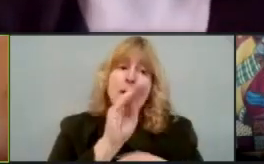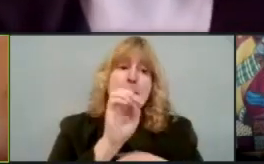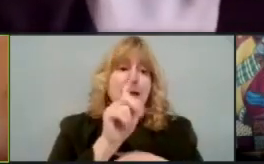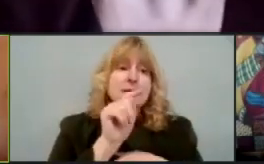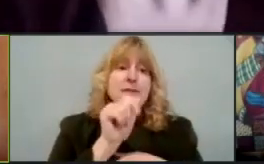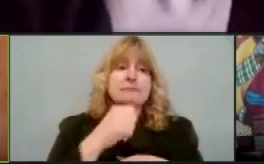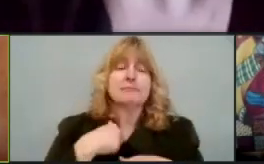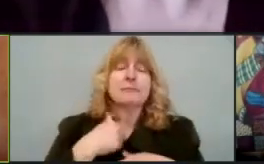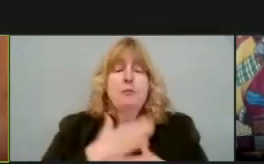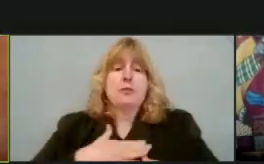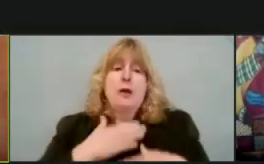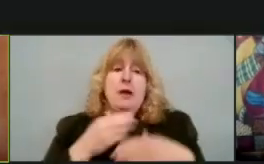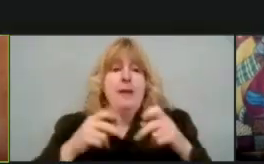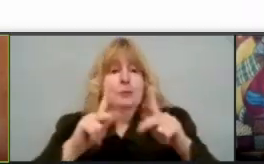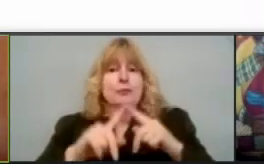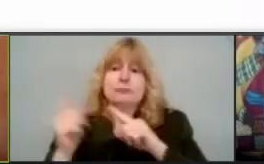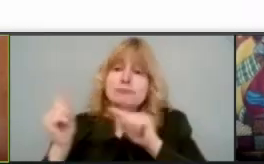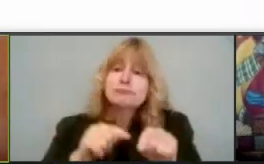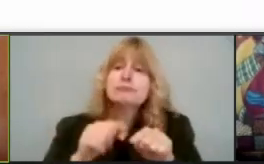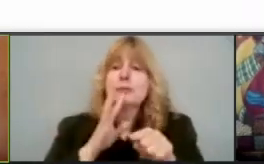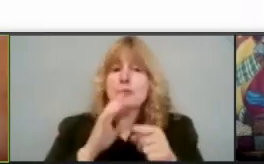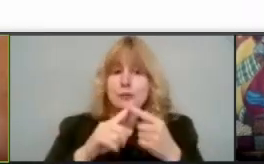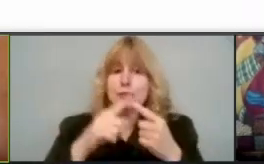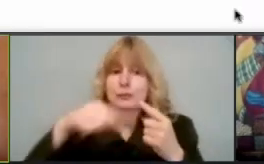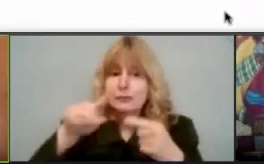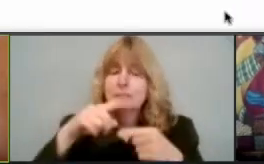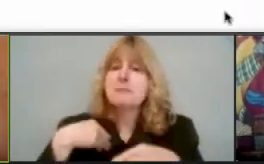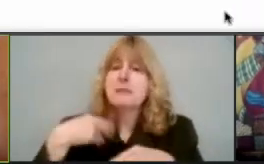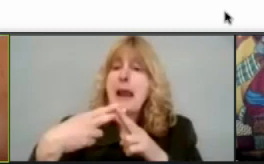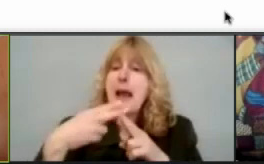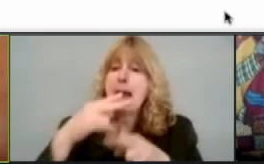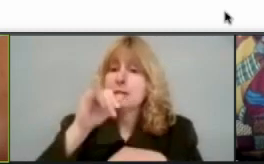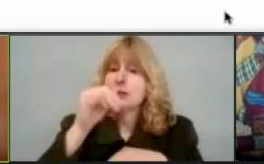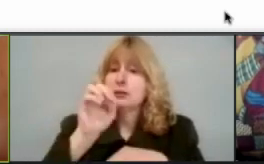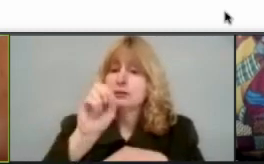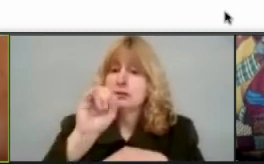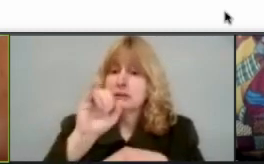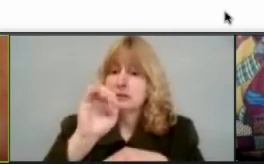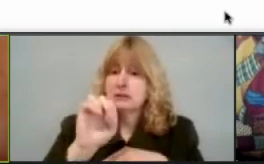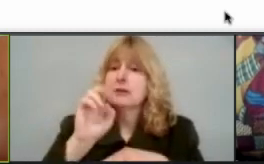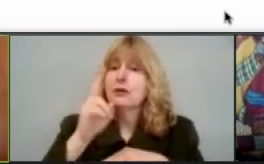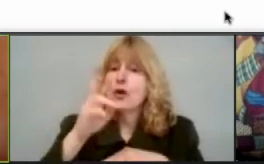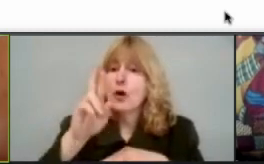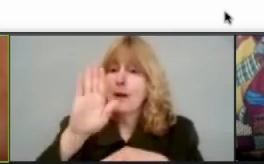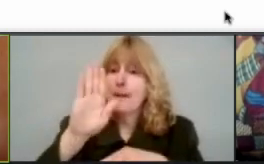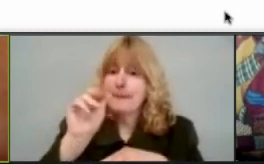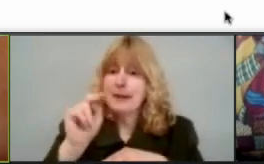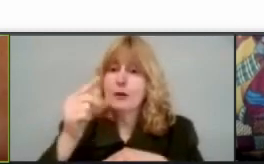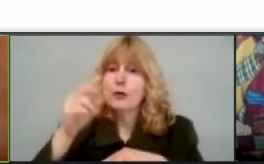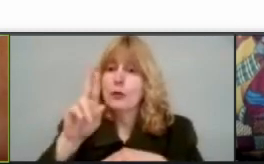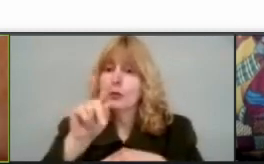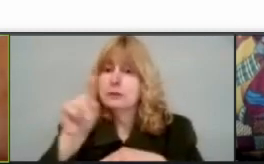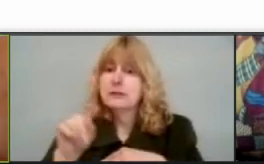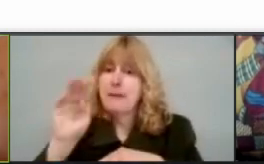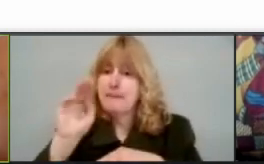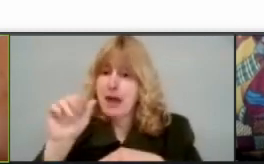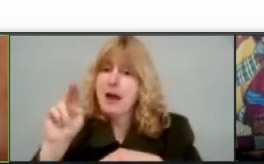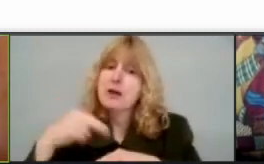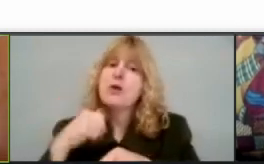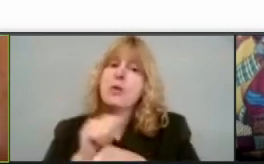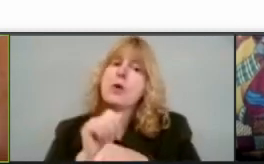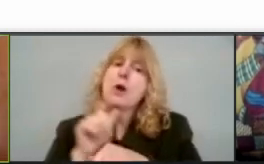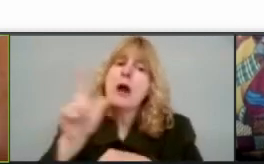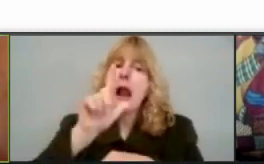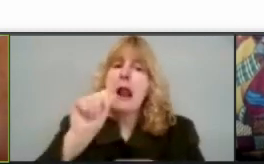with everyone. My name is Jesse Irvin Guzman. I work over at La Vida at CHAZ Center, and we focus a lot on the issues